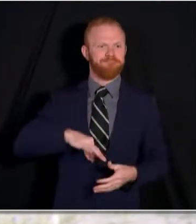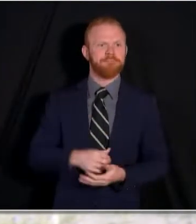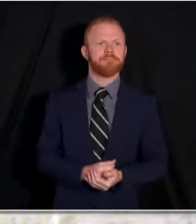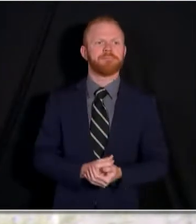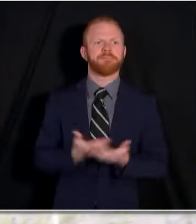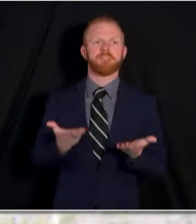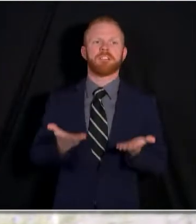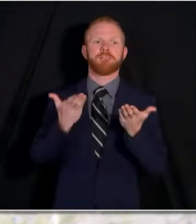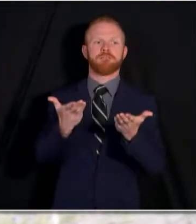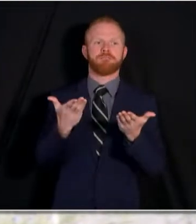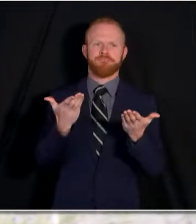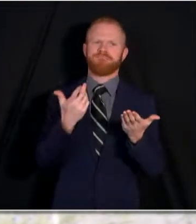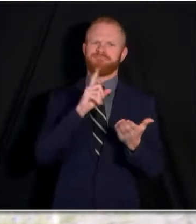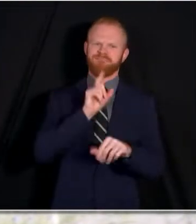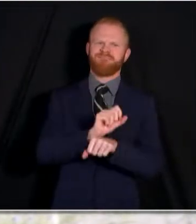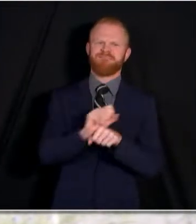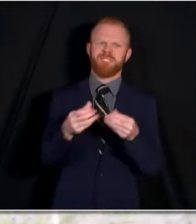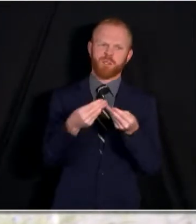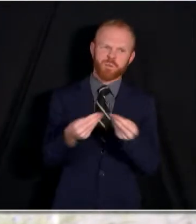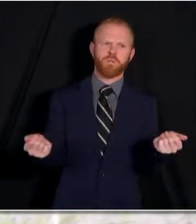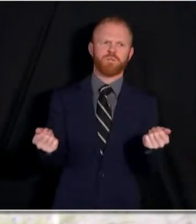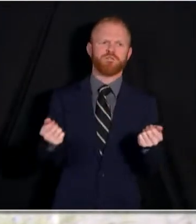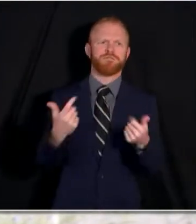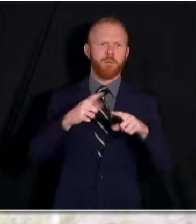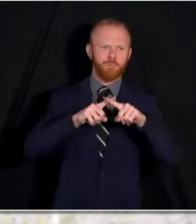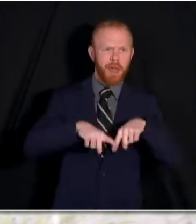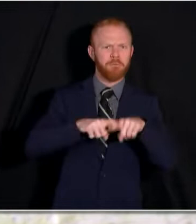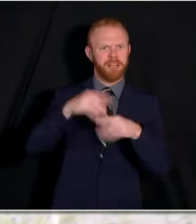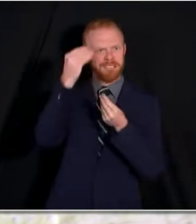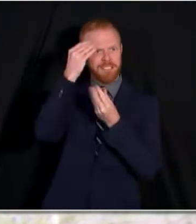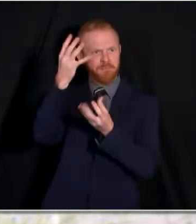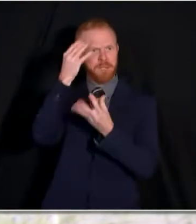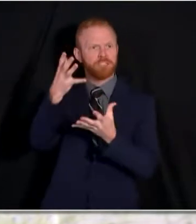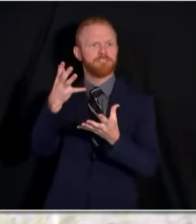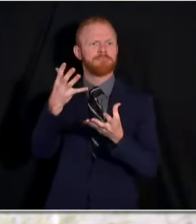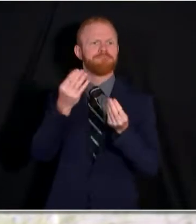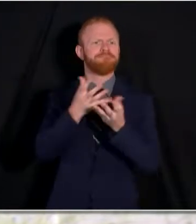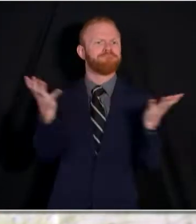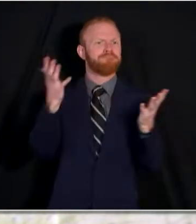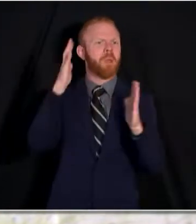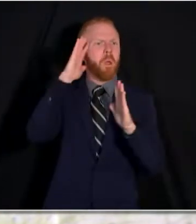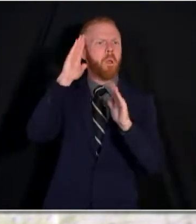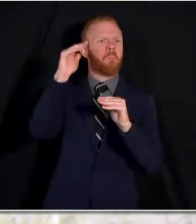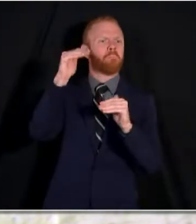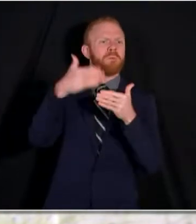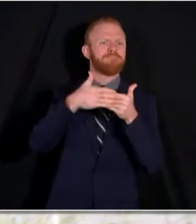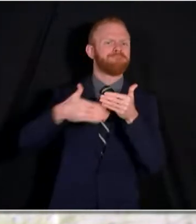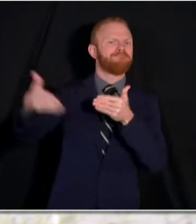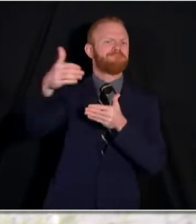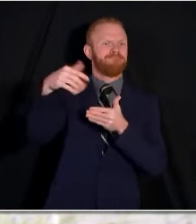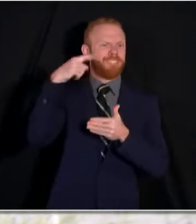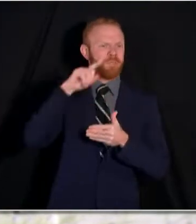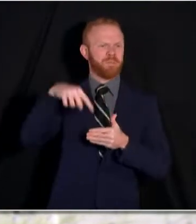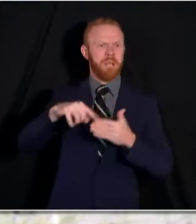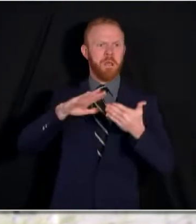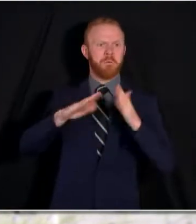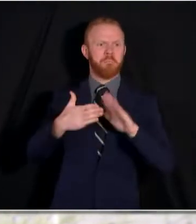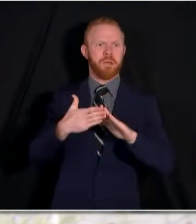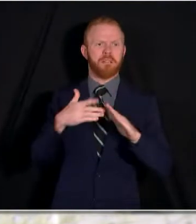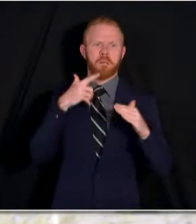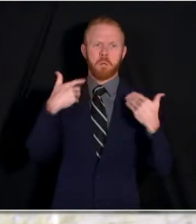solutions, reliable information, and hope to our communities at a time when they so desperately need